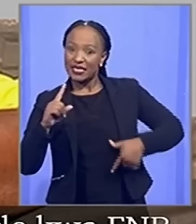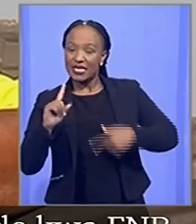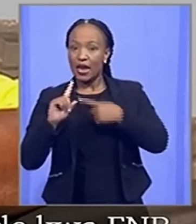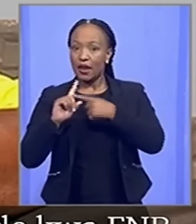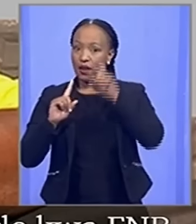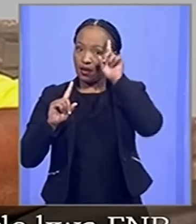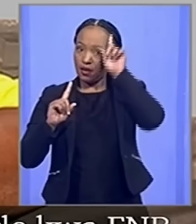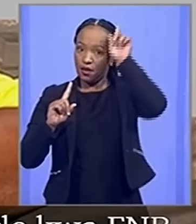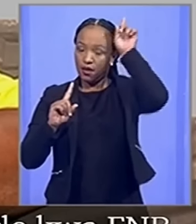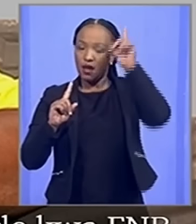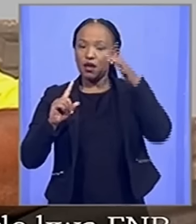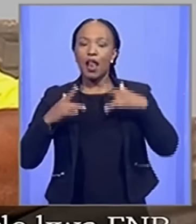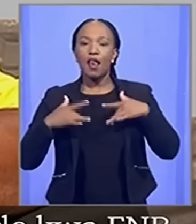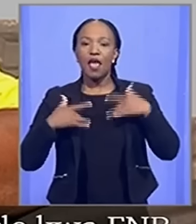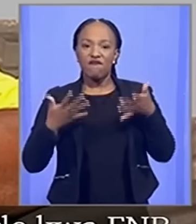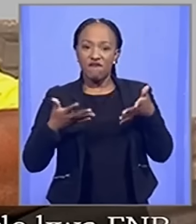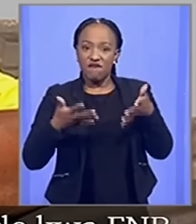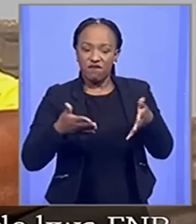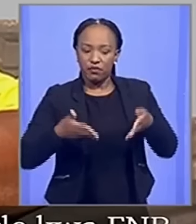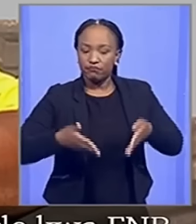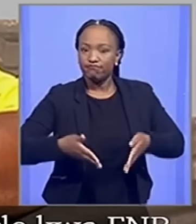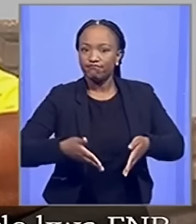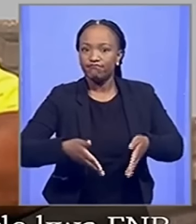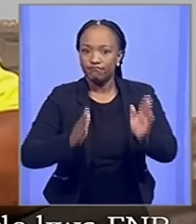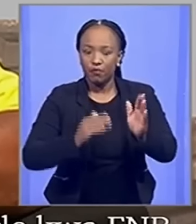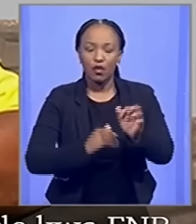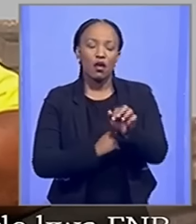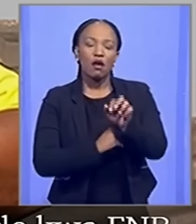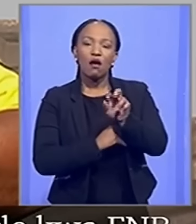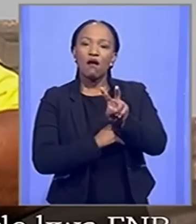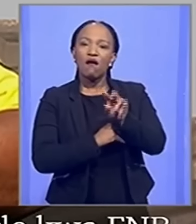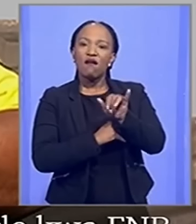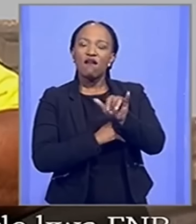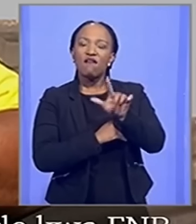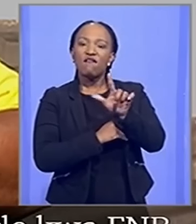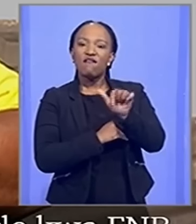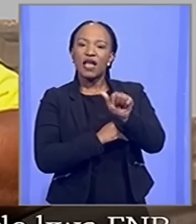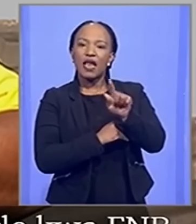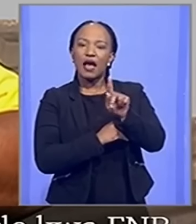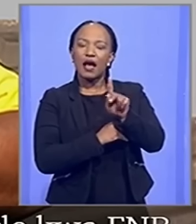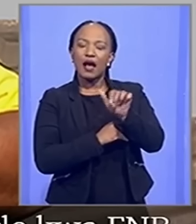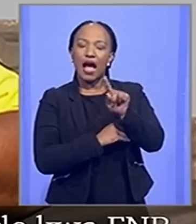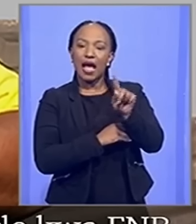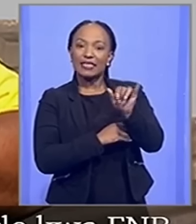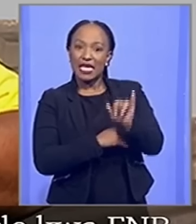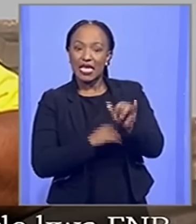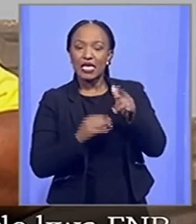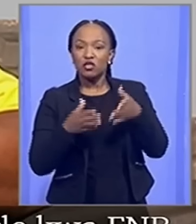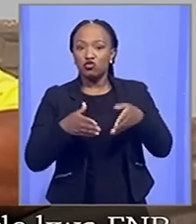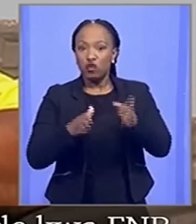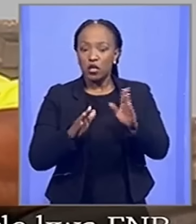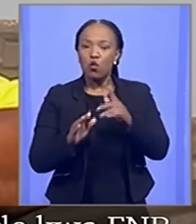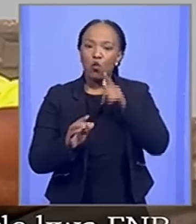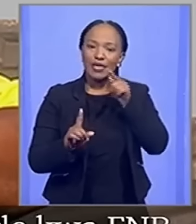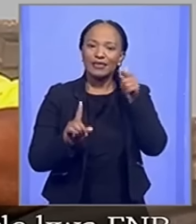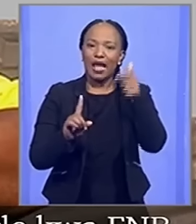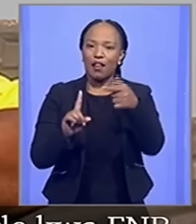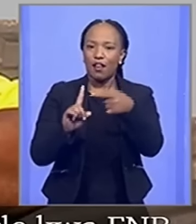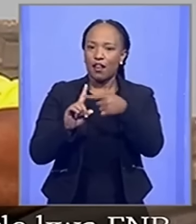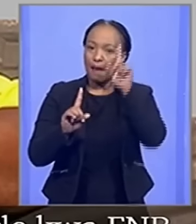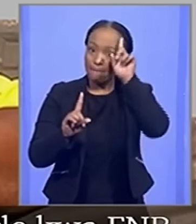here in Vilakazi Street to say to him, "President, don't worry, the